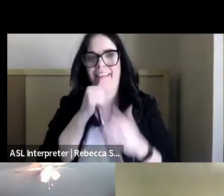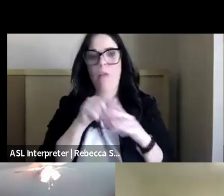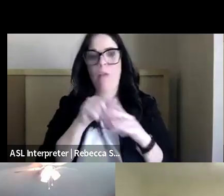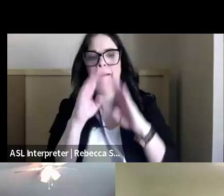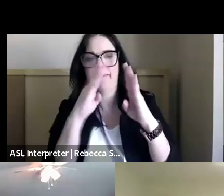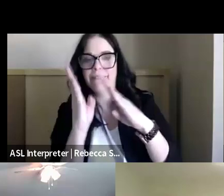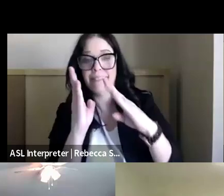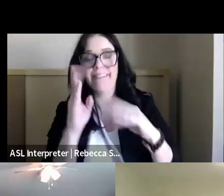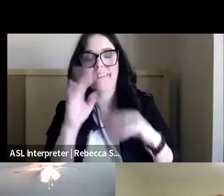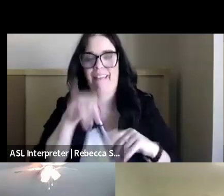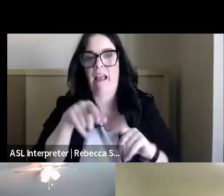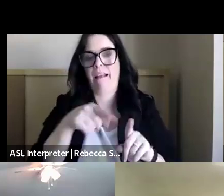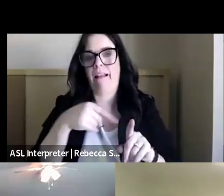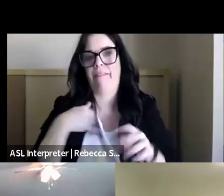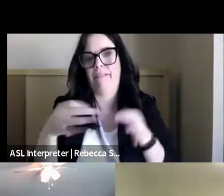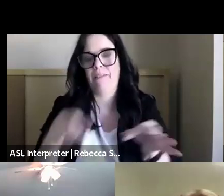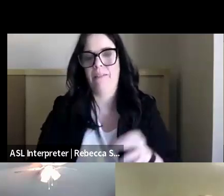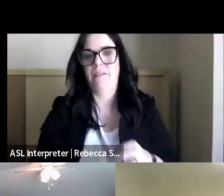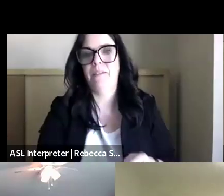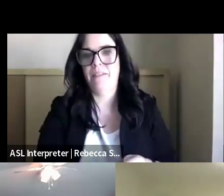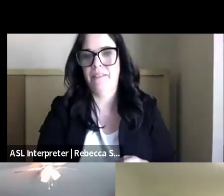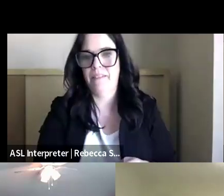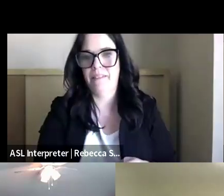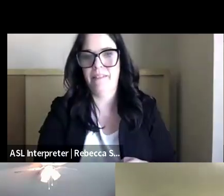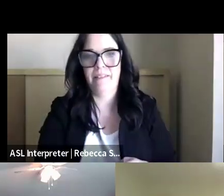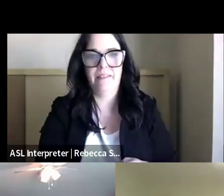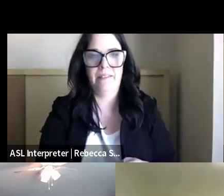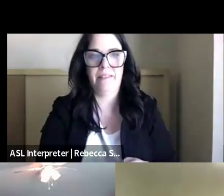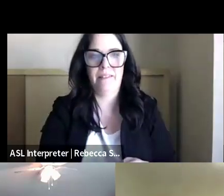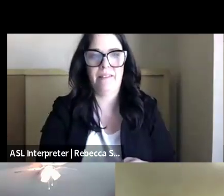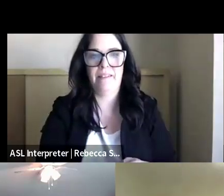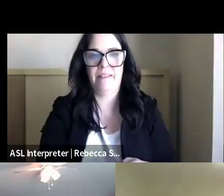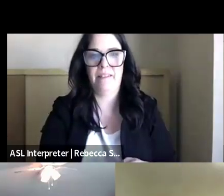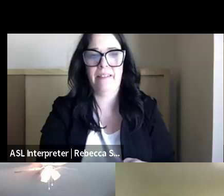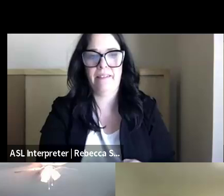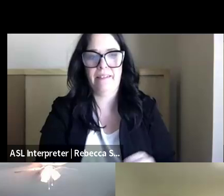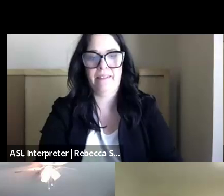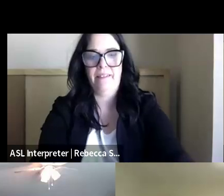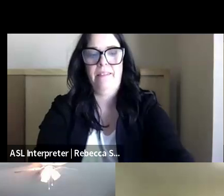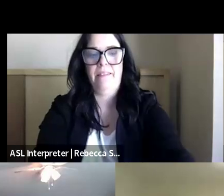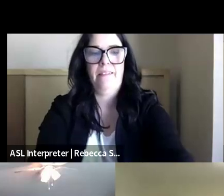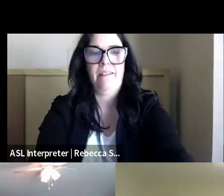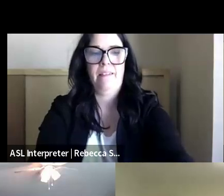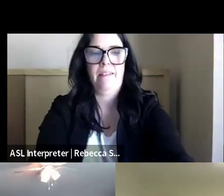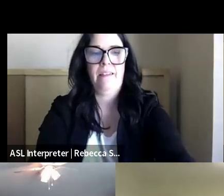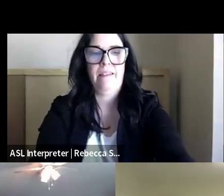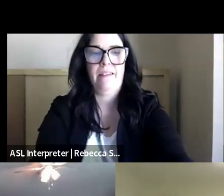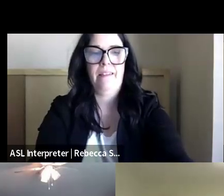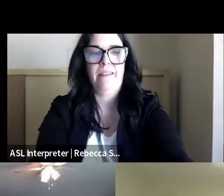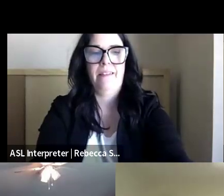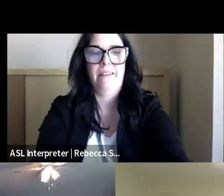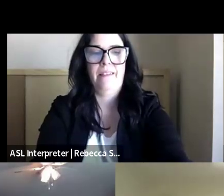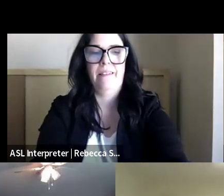So the reason why we're talking about this today, Section 4 is all about the designated state entity.